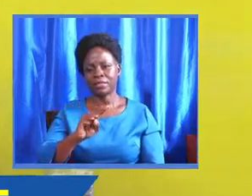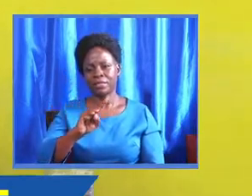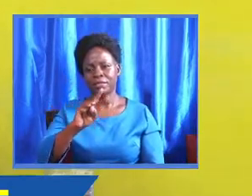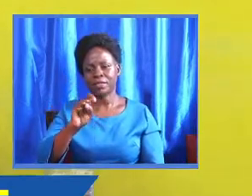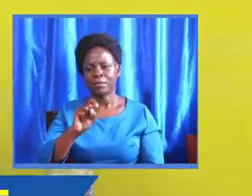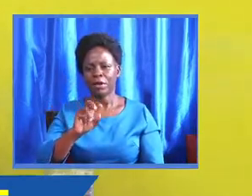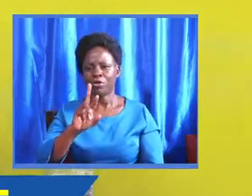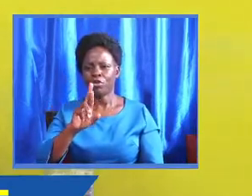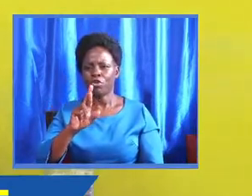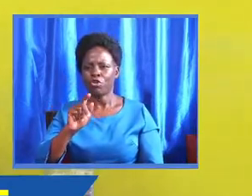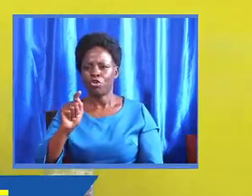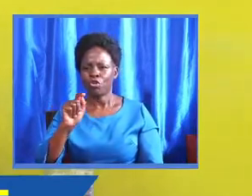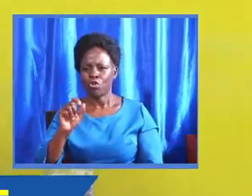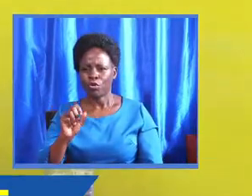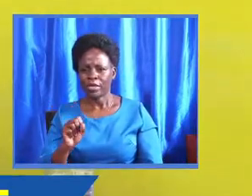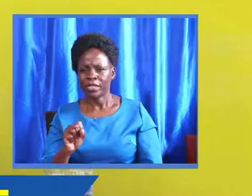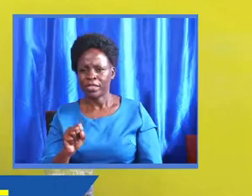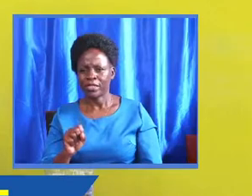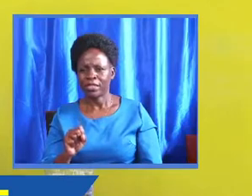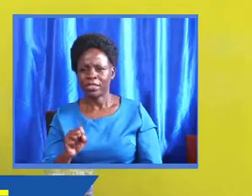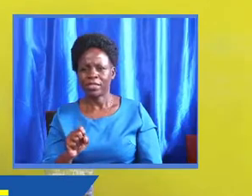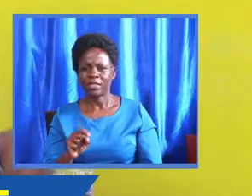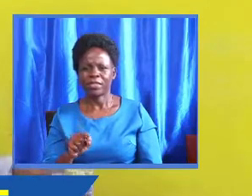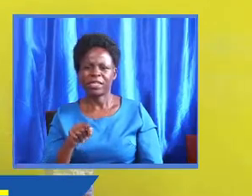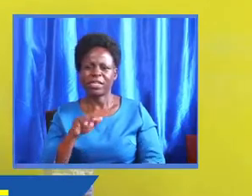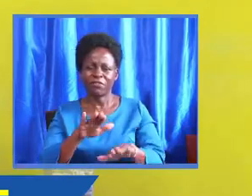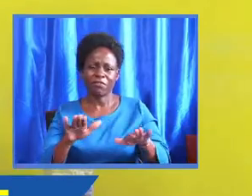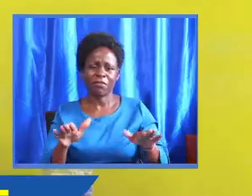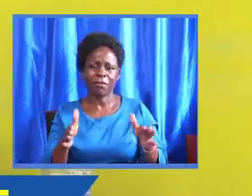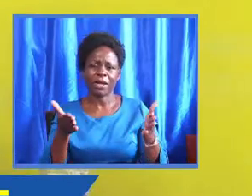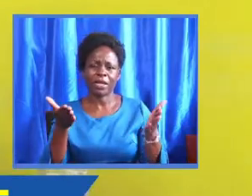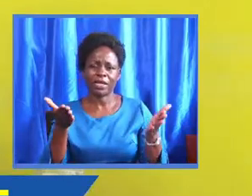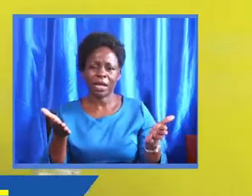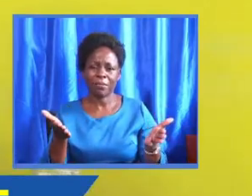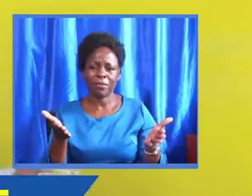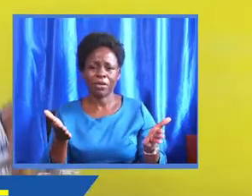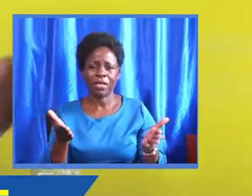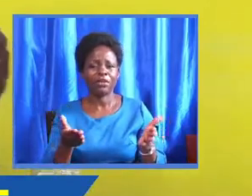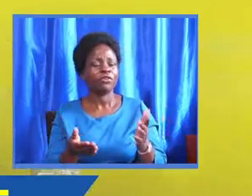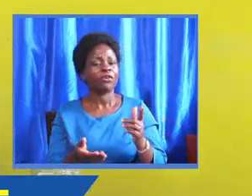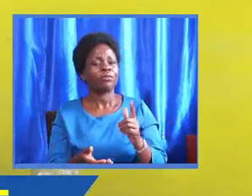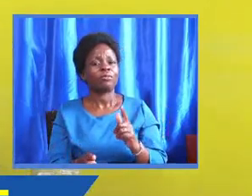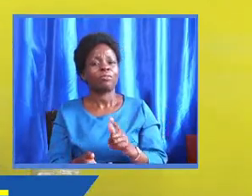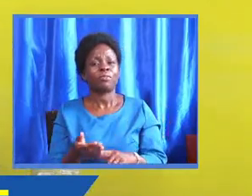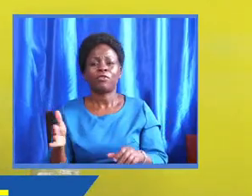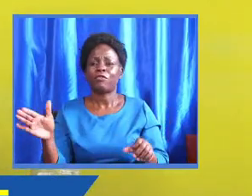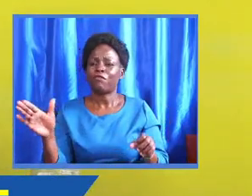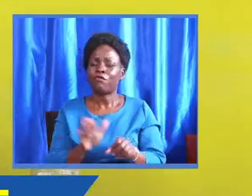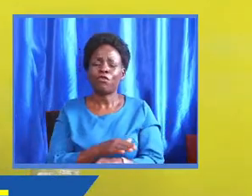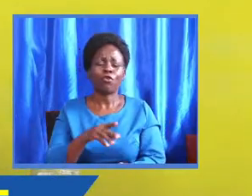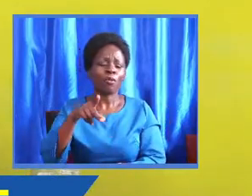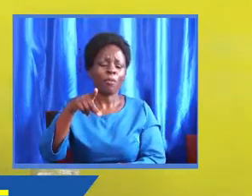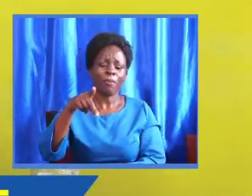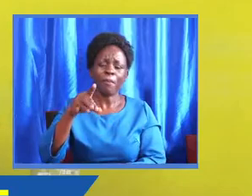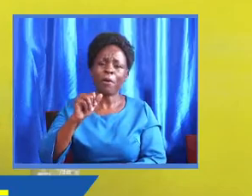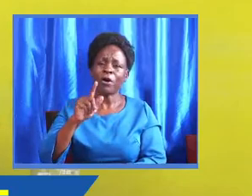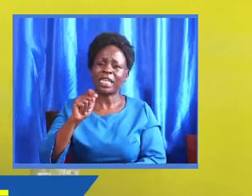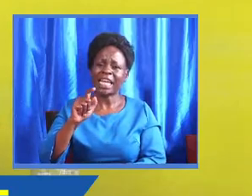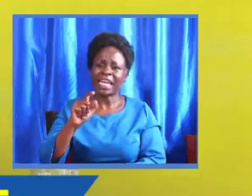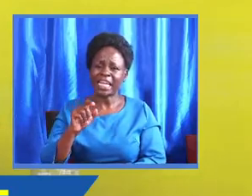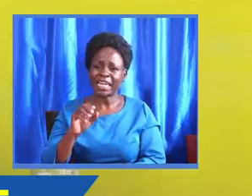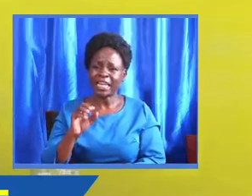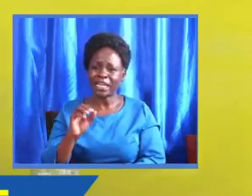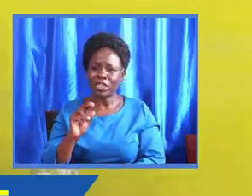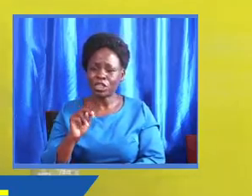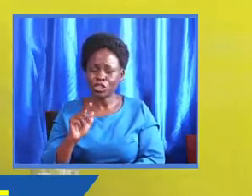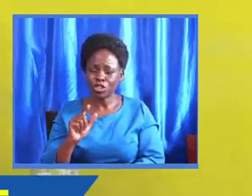And he's asking if there is potential in this market, if we've reached our full potential with regards to property investment, because we